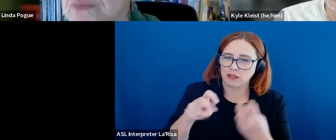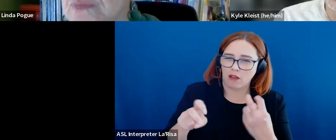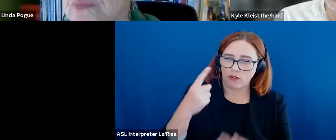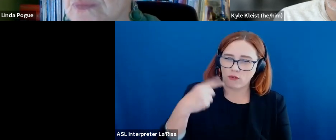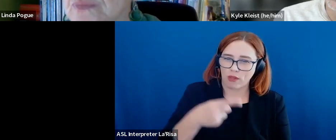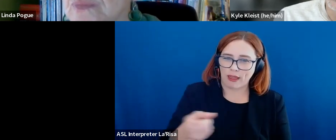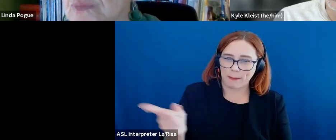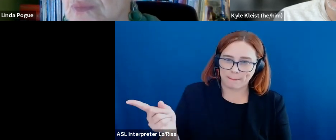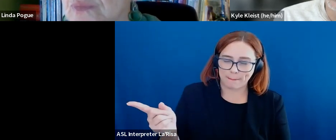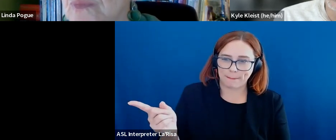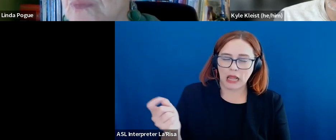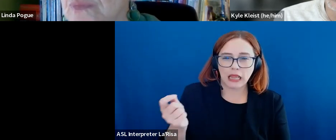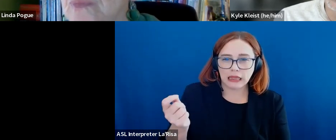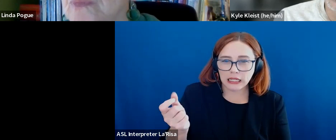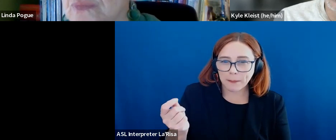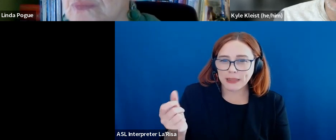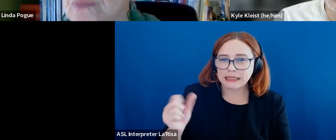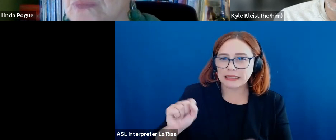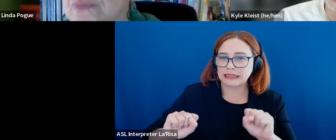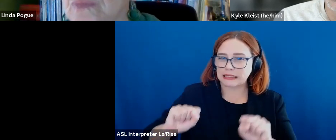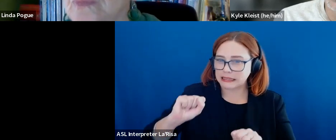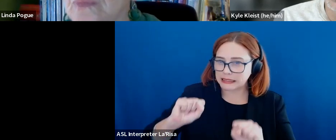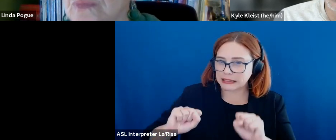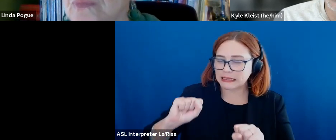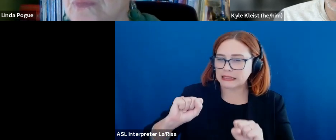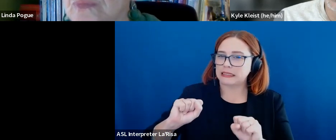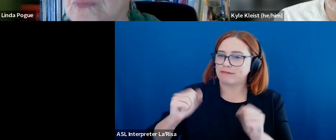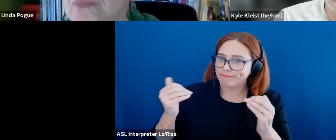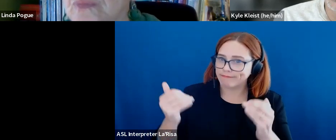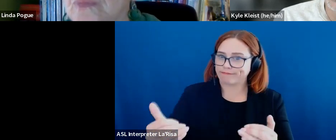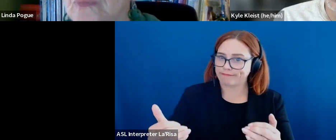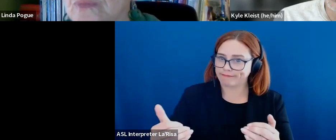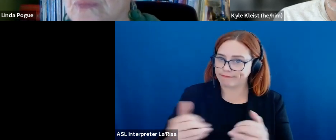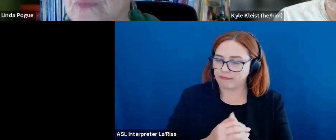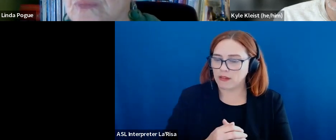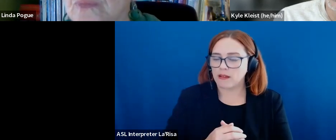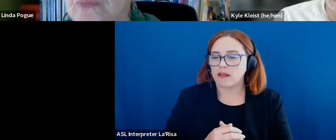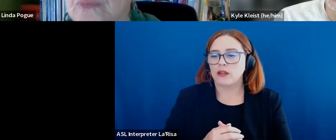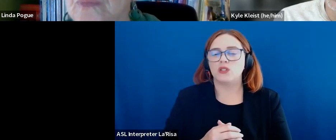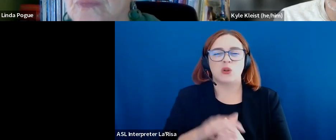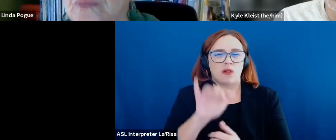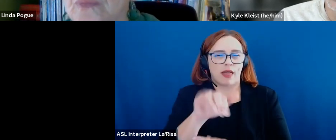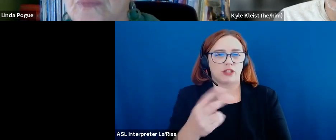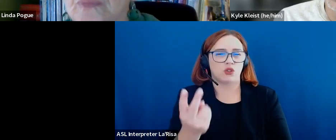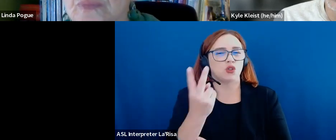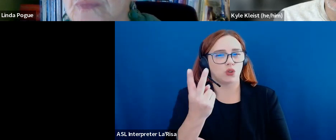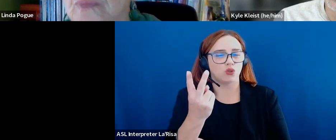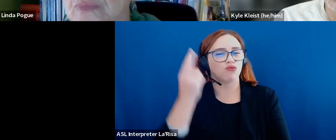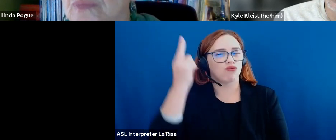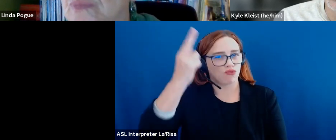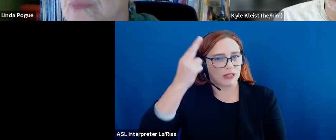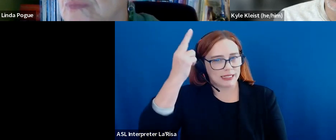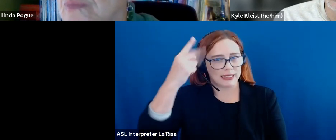They're still a little apprehensive. So those would be the two biggest things I think that would